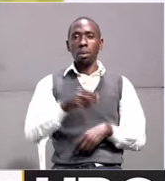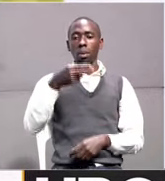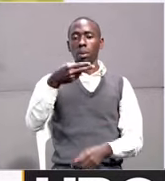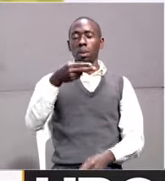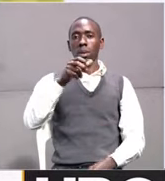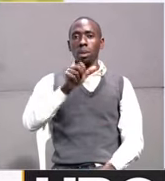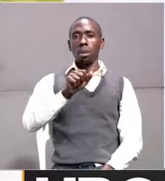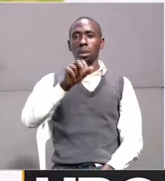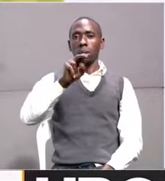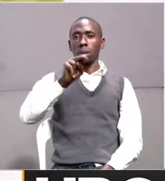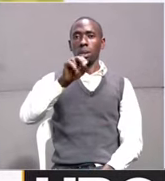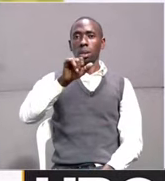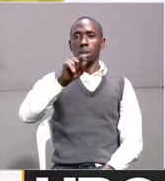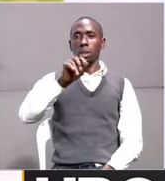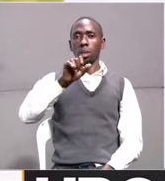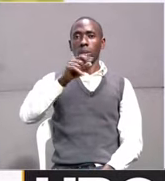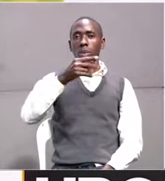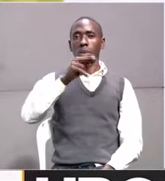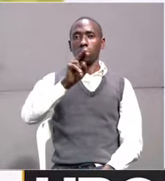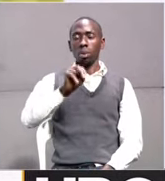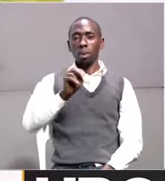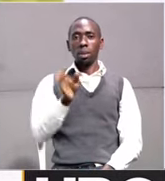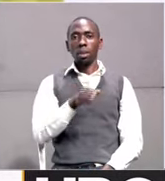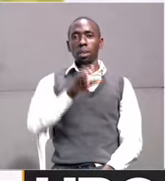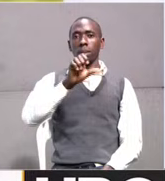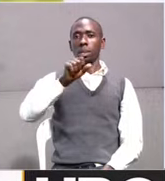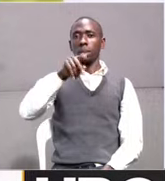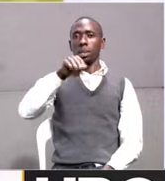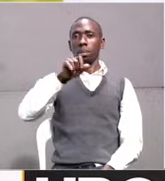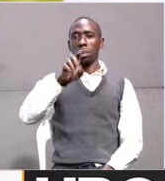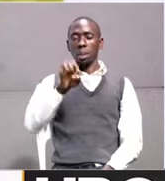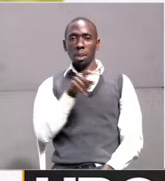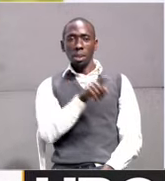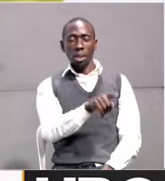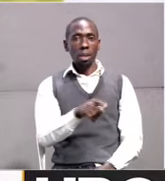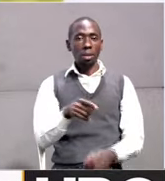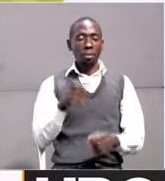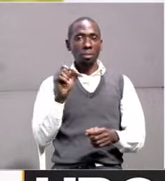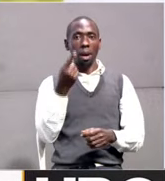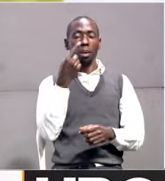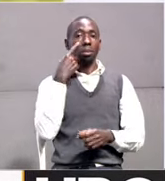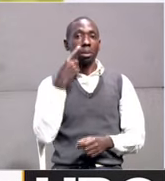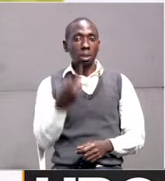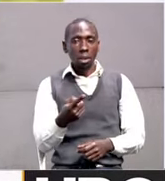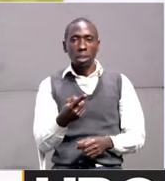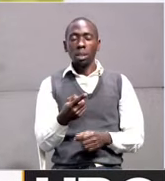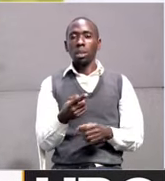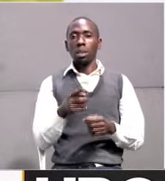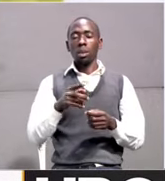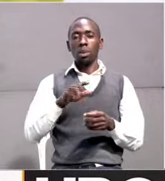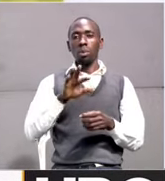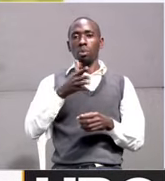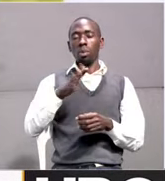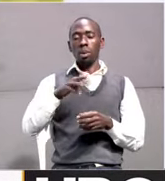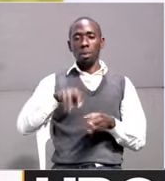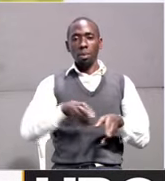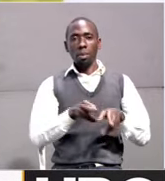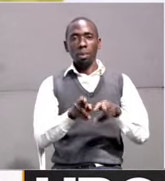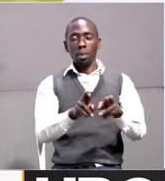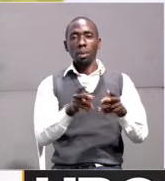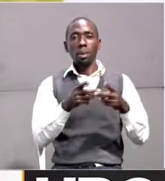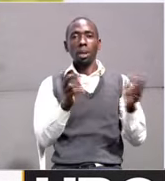in his book, The Discovery of the Source of the Nile, by John Huntington Speke,